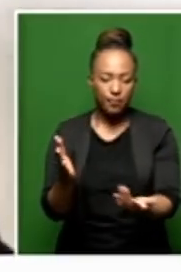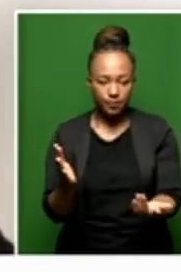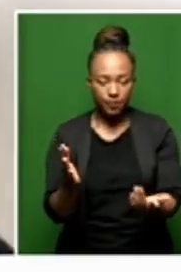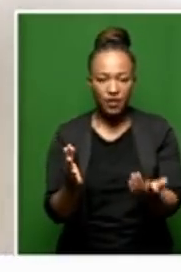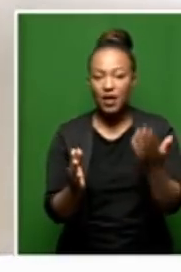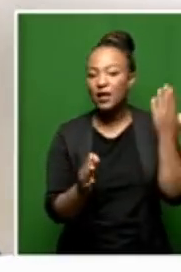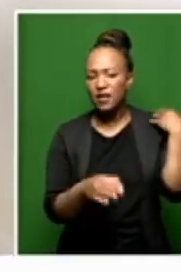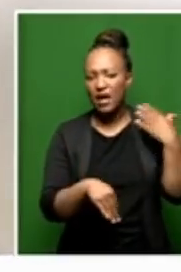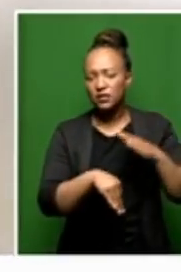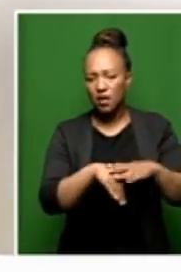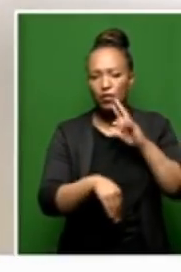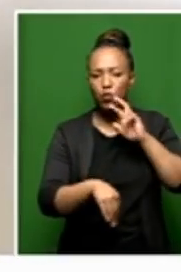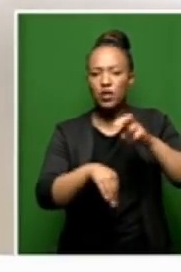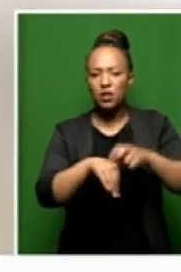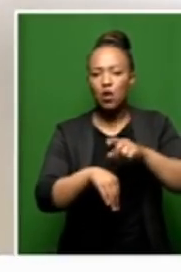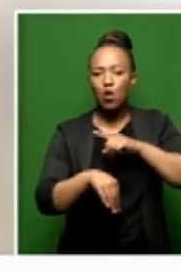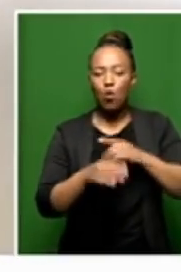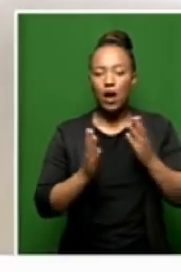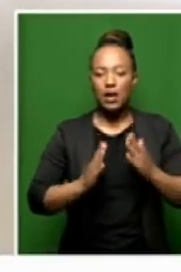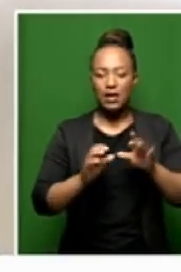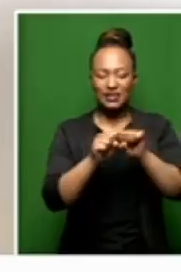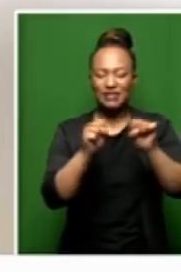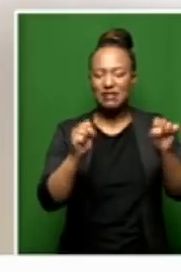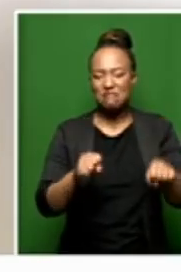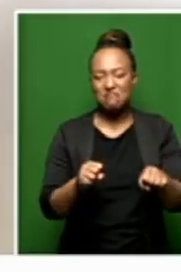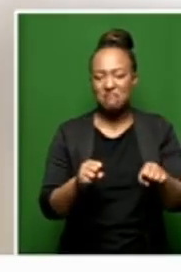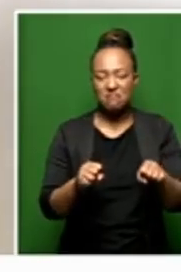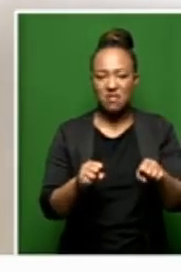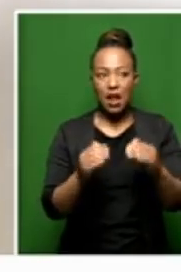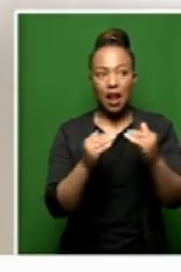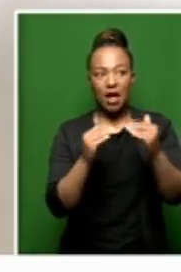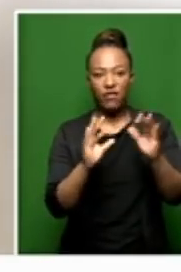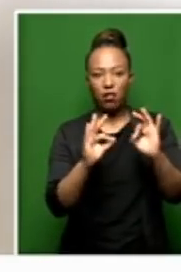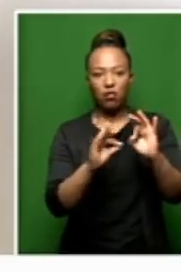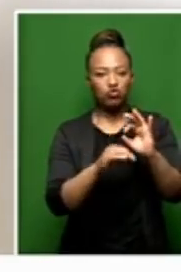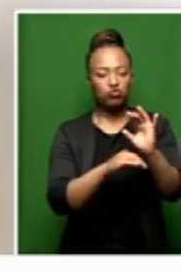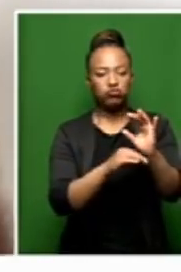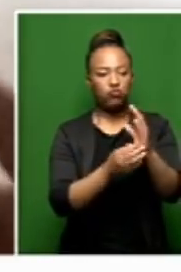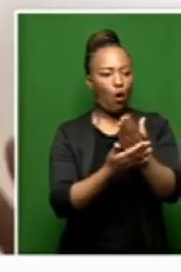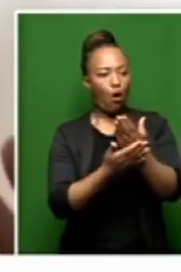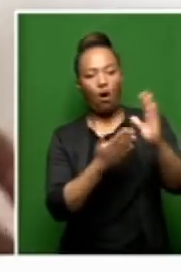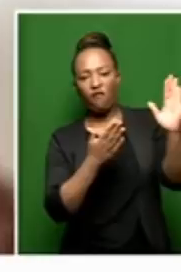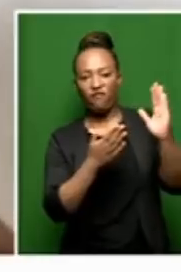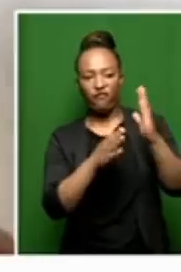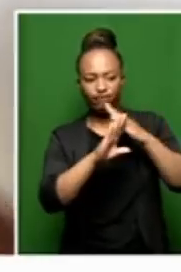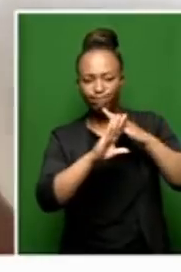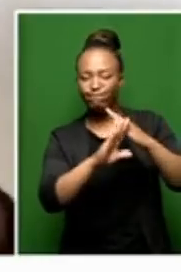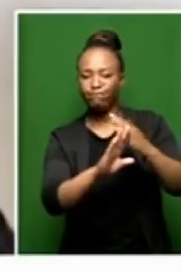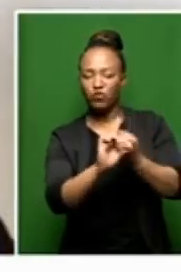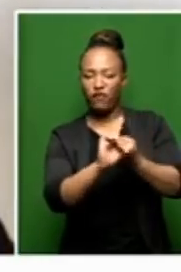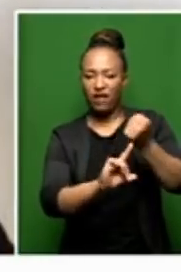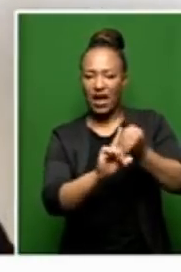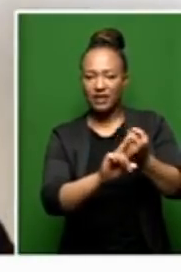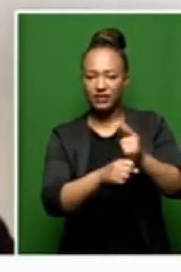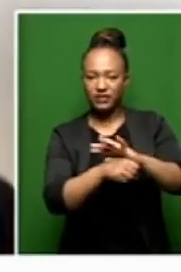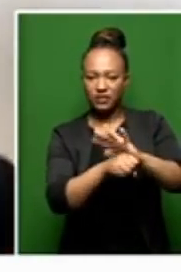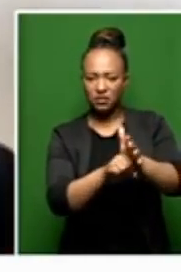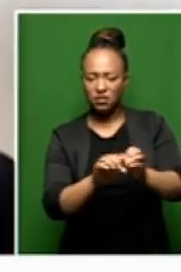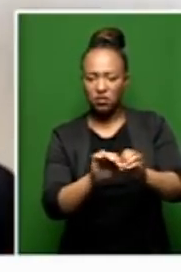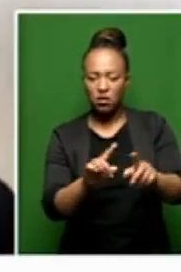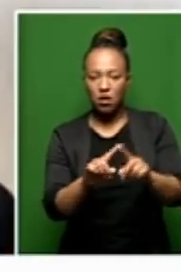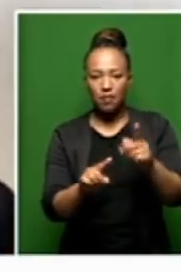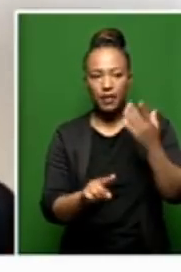immune system was not to the level that we can defeat this variant the way we could not. When this original virus came,